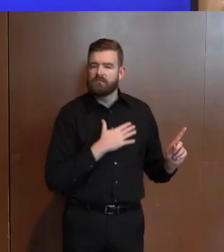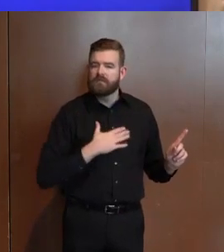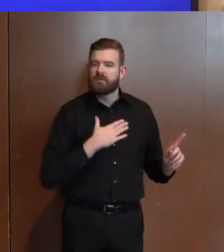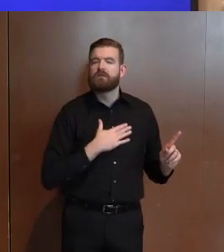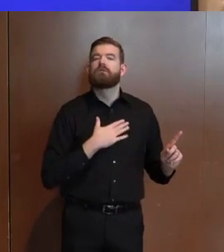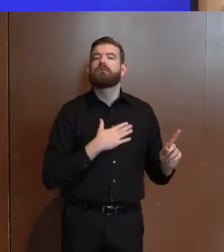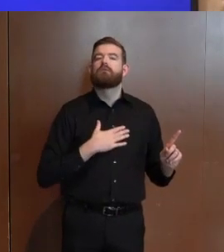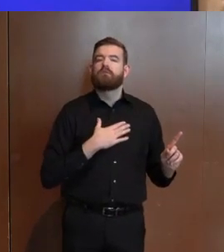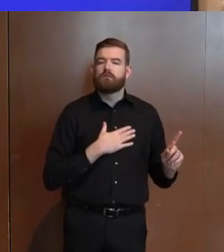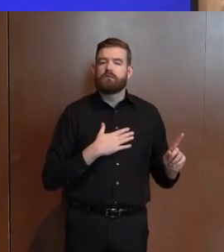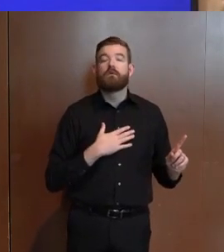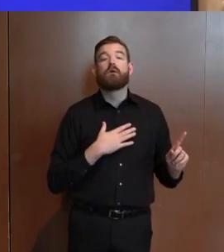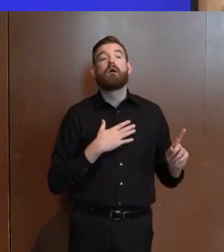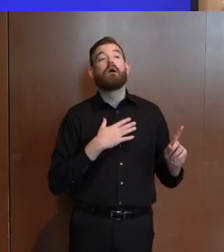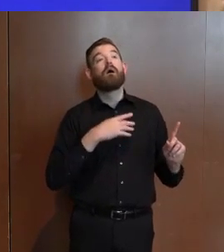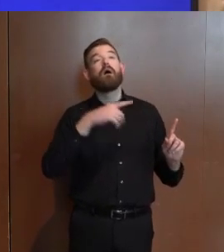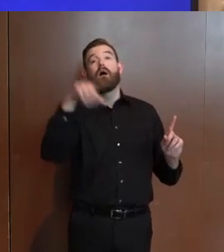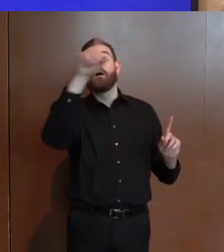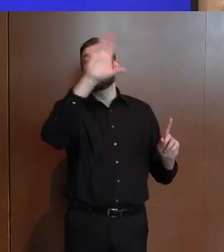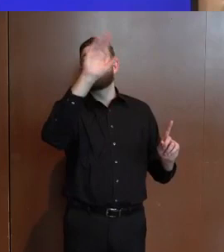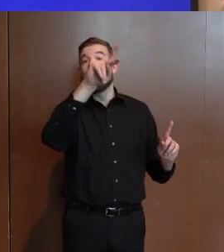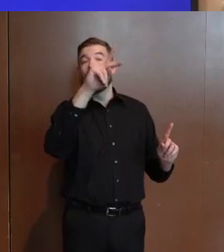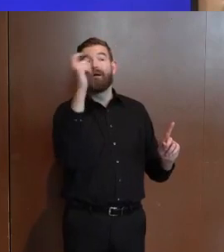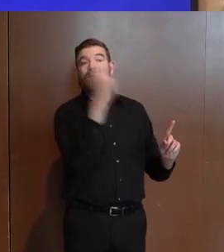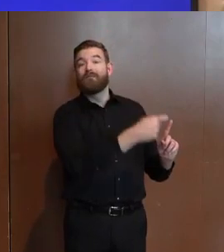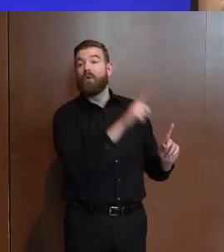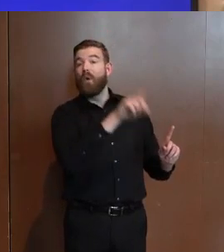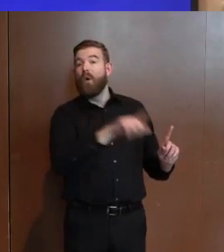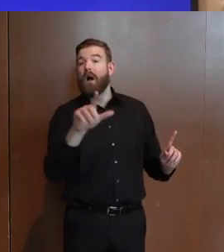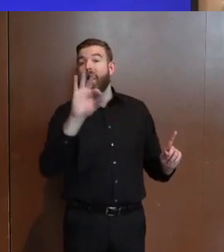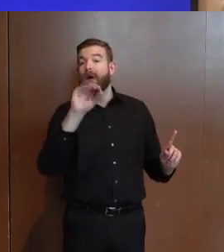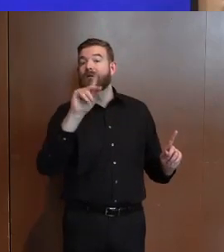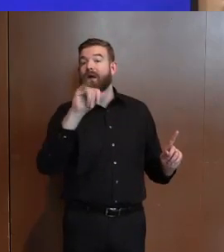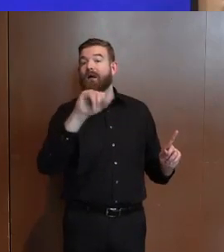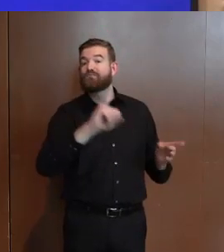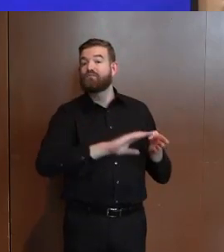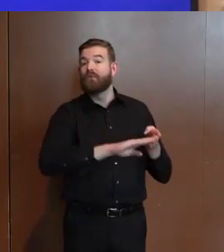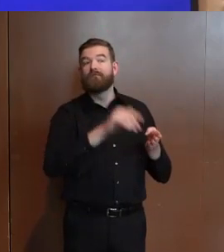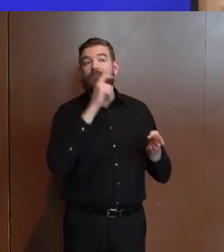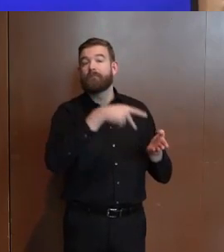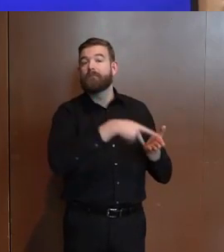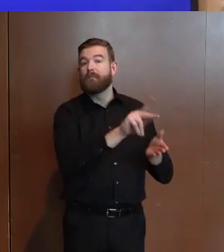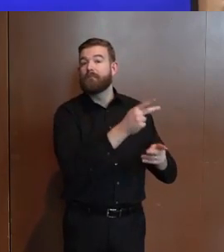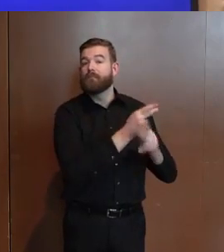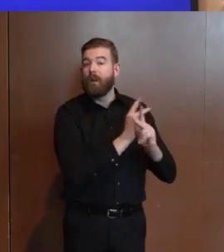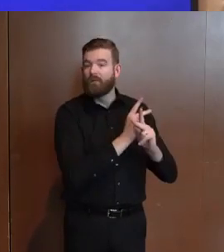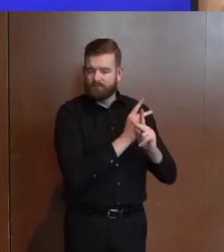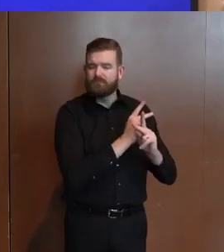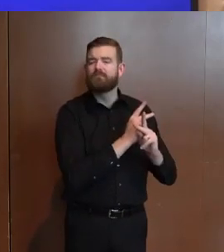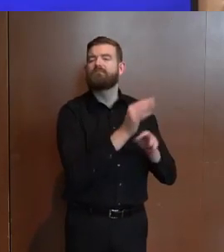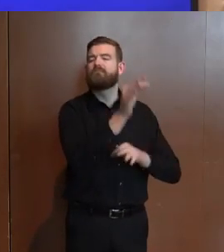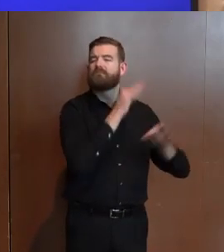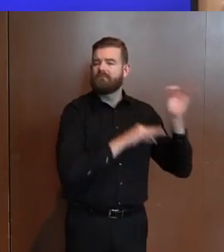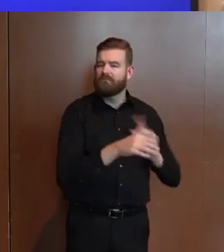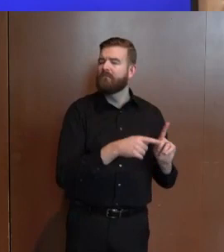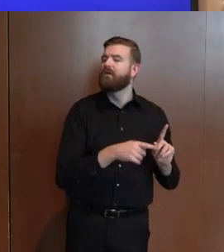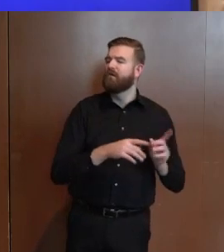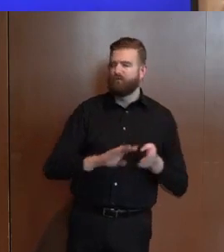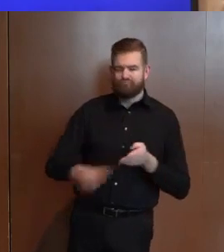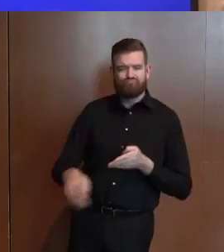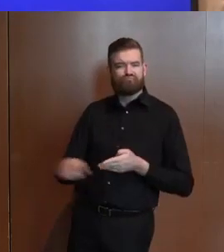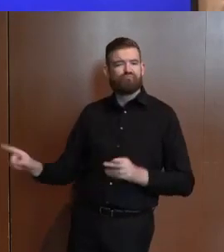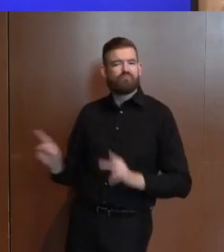mortgage banks. If they're getting a holiday, we are imploring, if not mandating, that they pass that holiday on in a symmetric